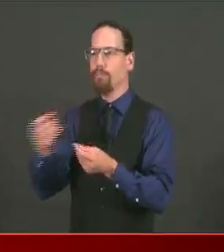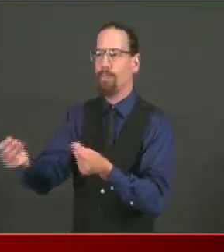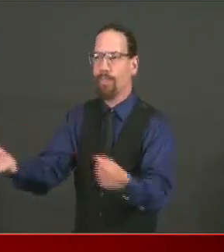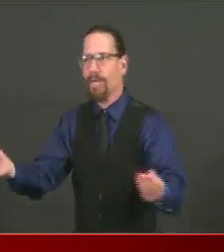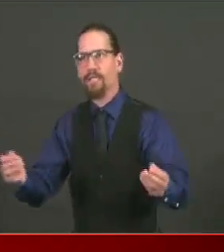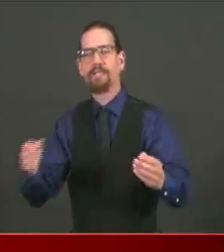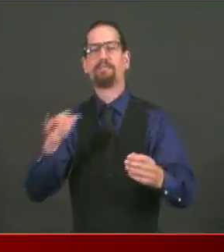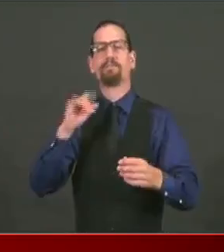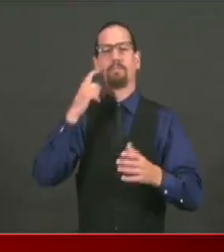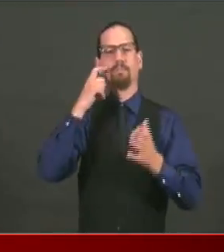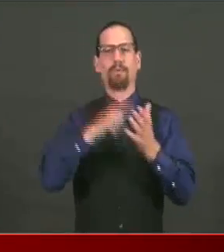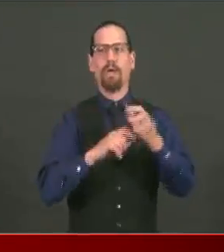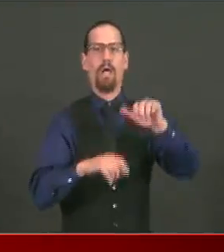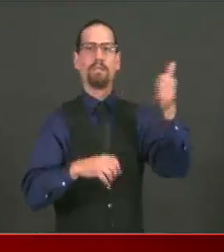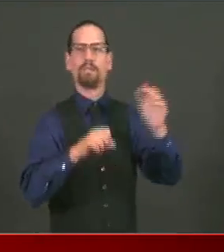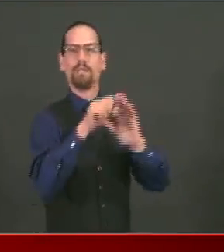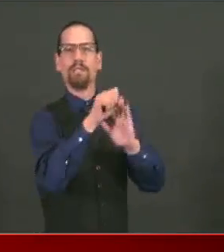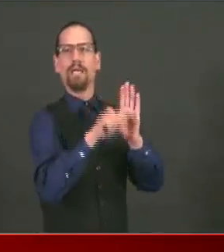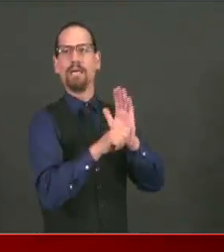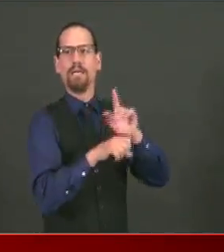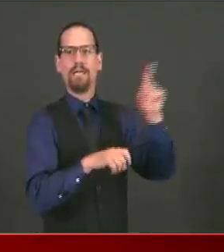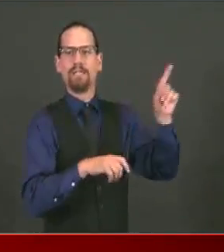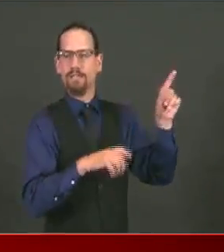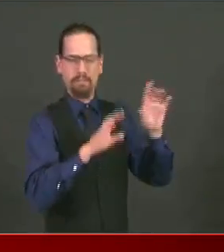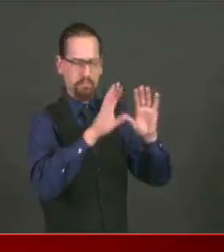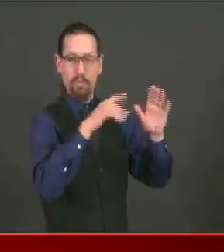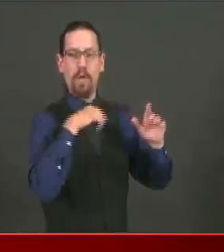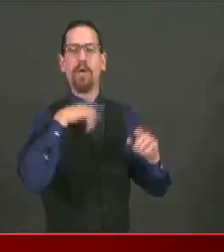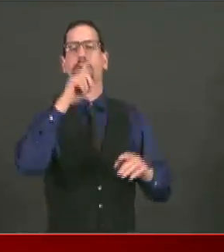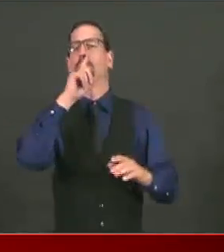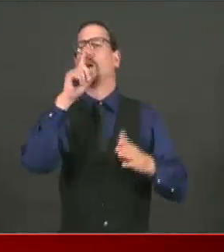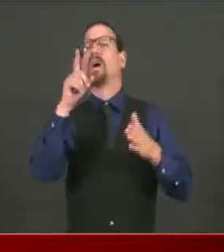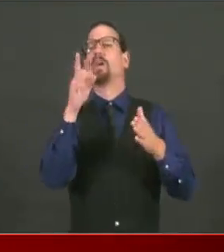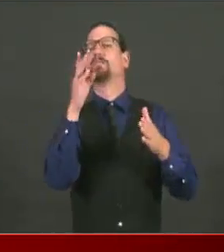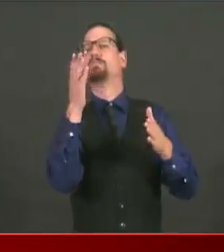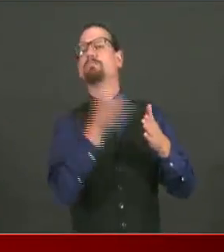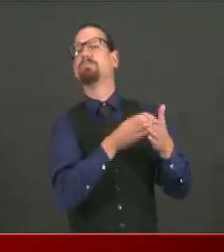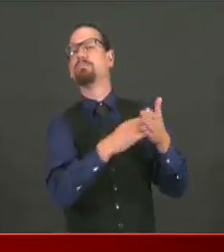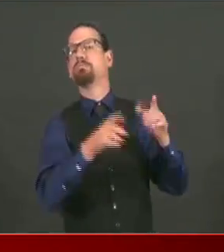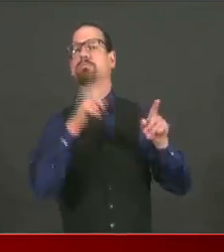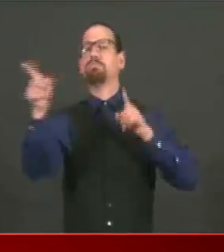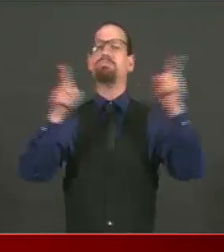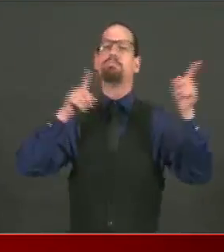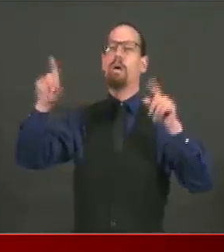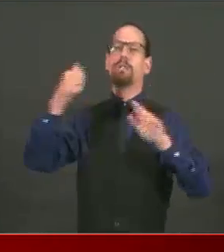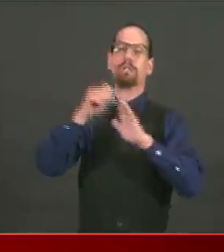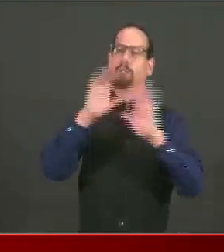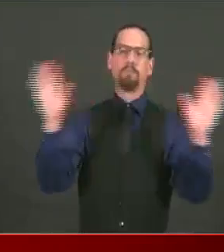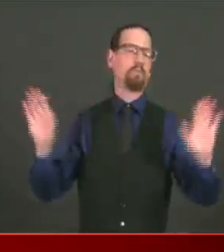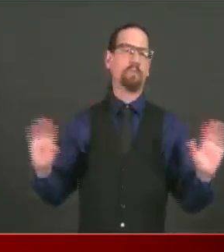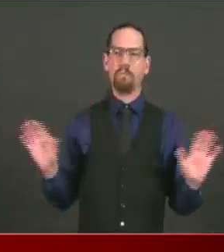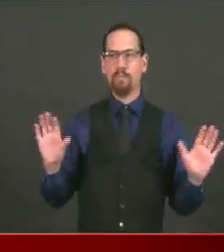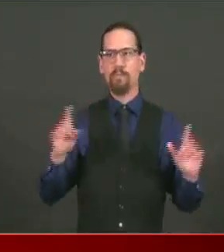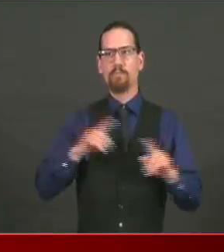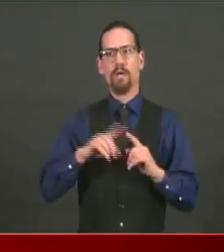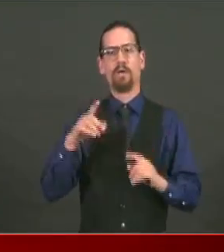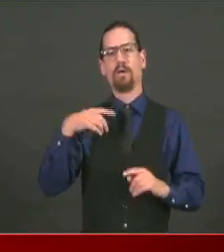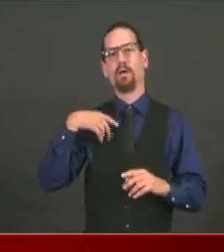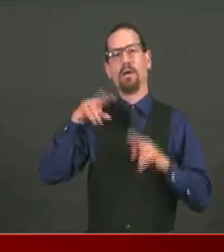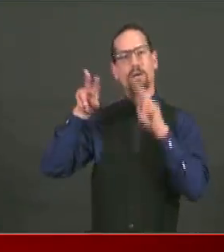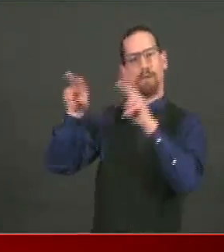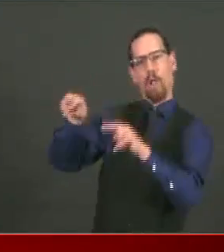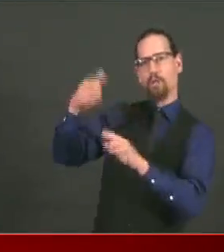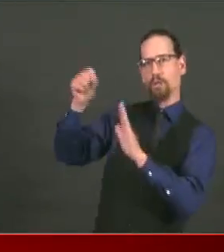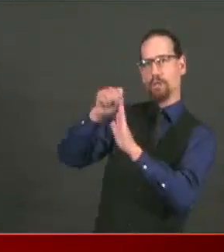not criticizing in any way, everyone's struggling. I'm just saying we're trying to get it right and learn from them. So our goal is to get this out the door in the next